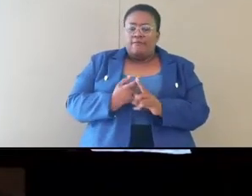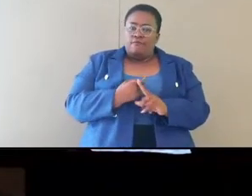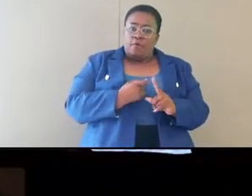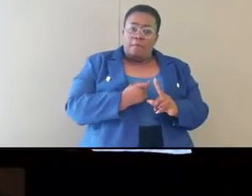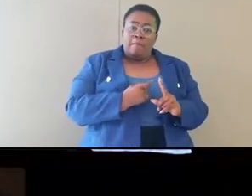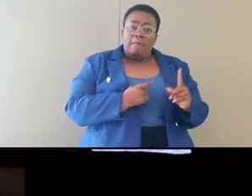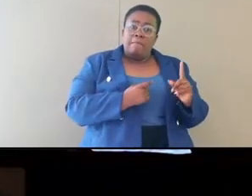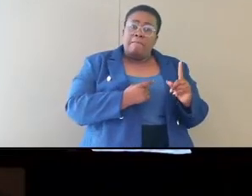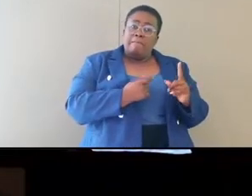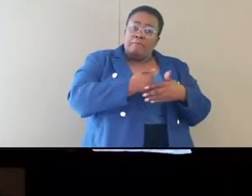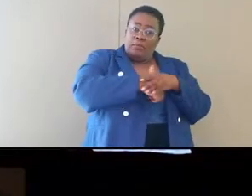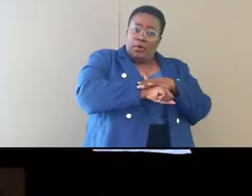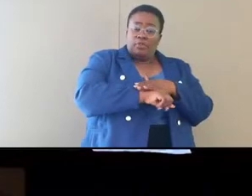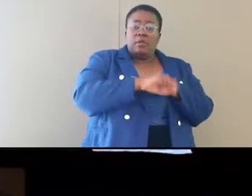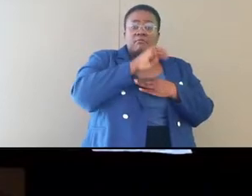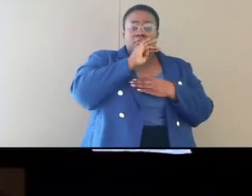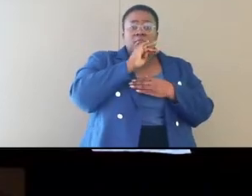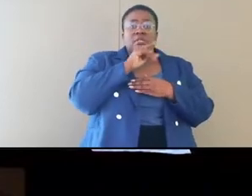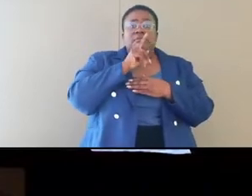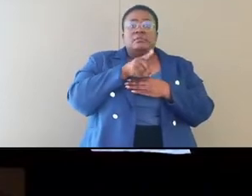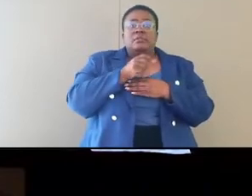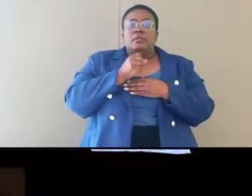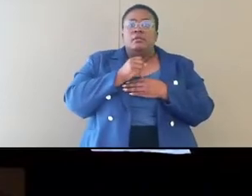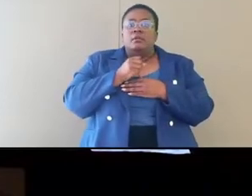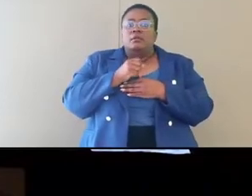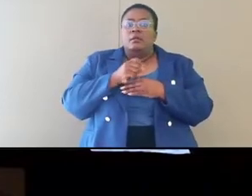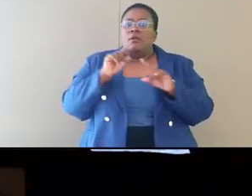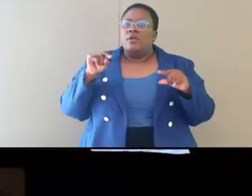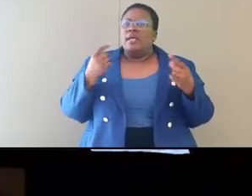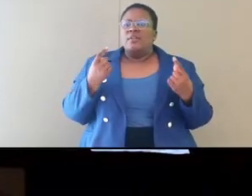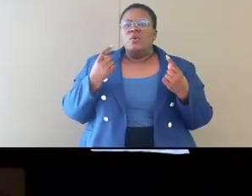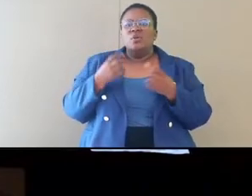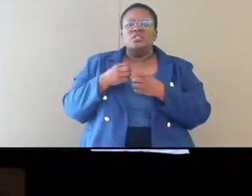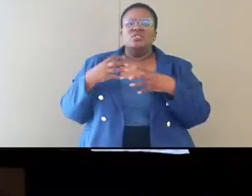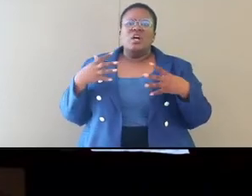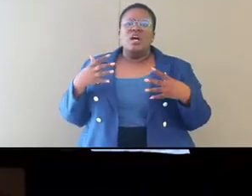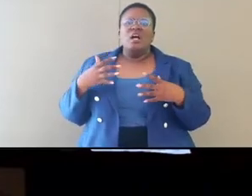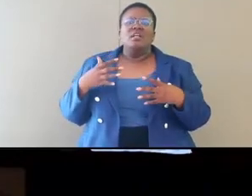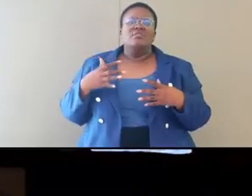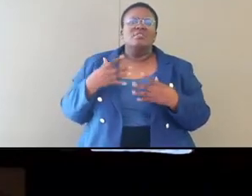access. That's when you see the impacts. It can't kick in when a child is three or four or six.